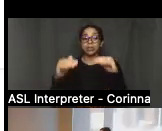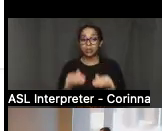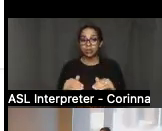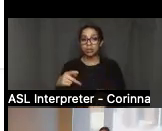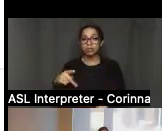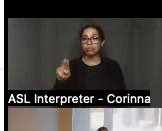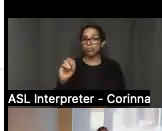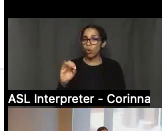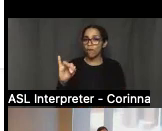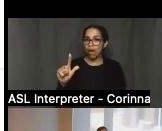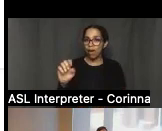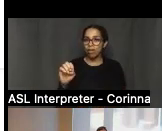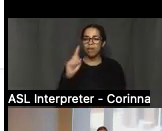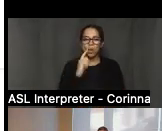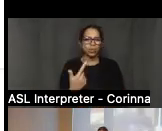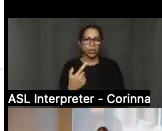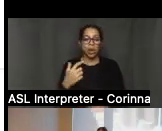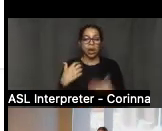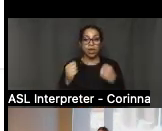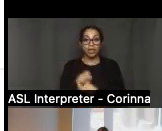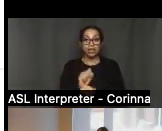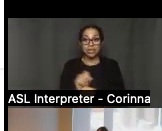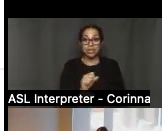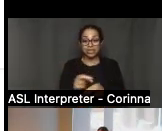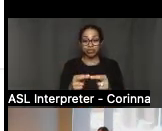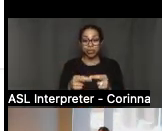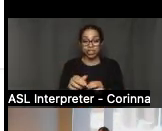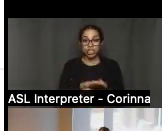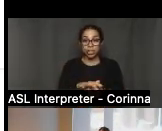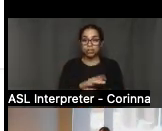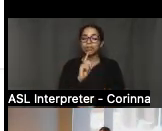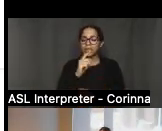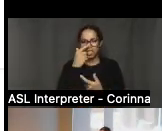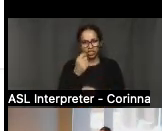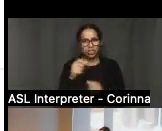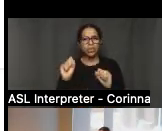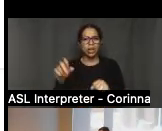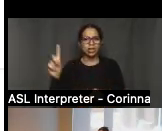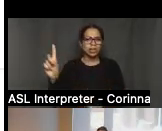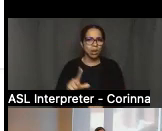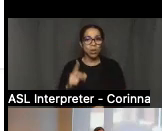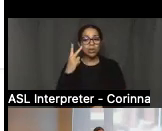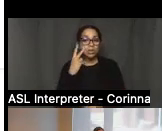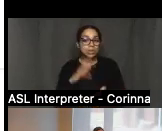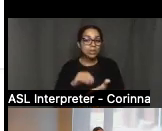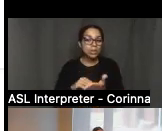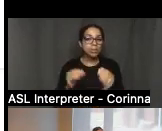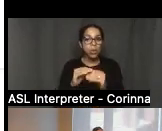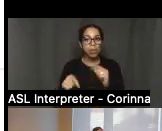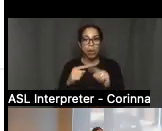those 21 health statistics regions, which are really interesting that you can download and look at, see more about your community in